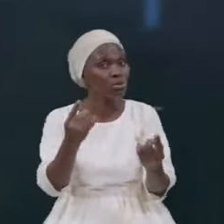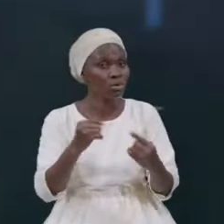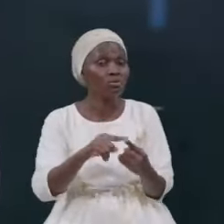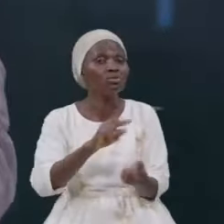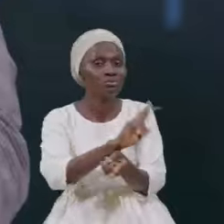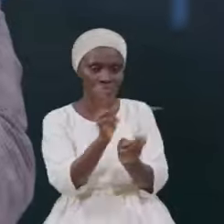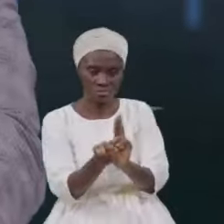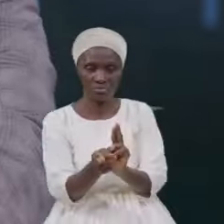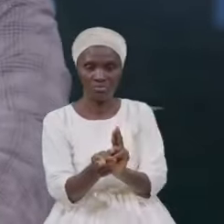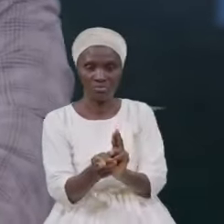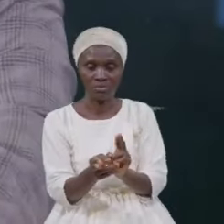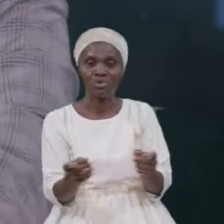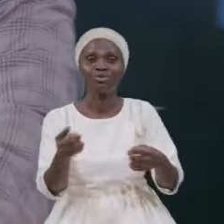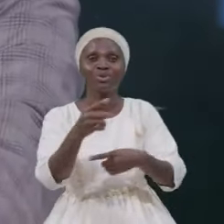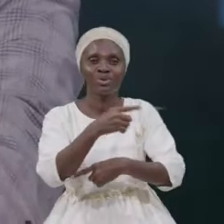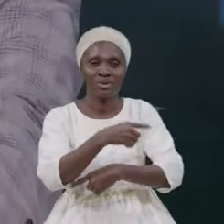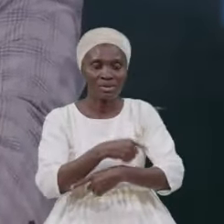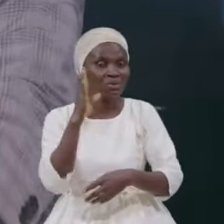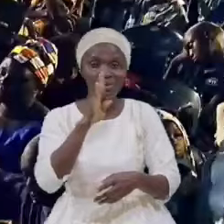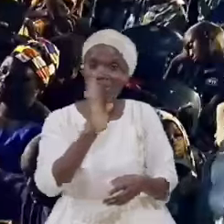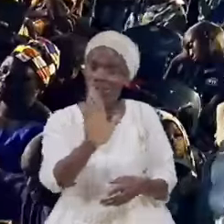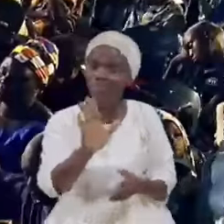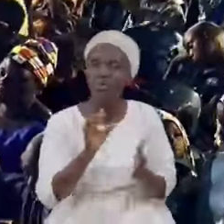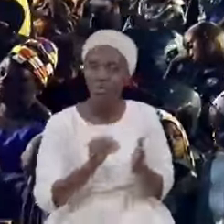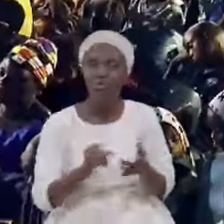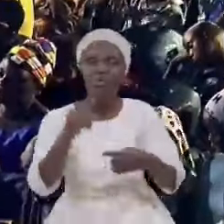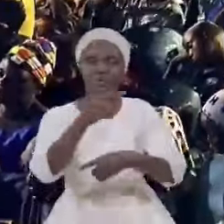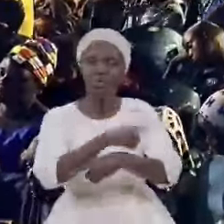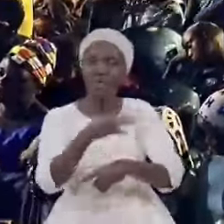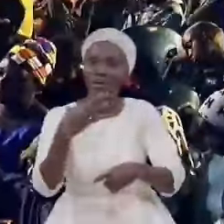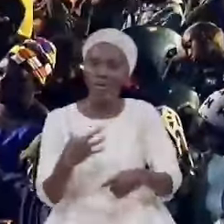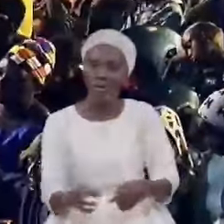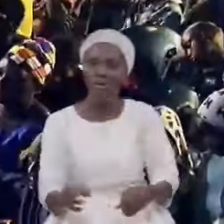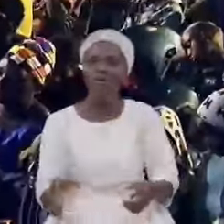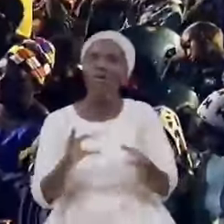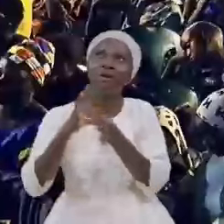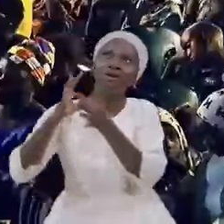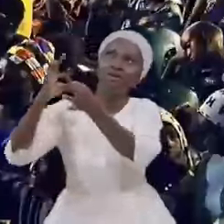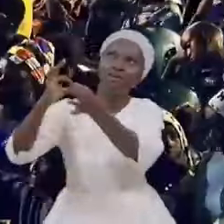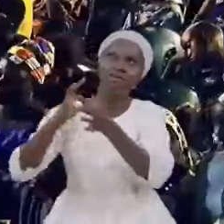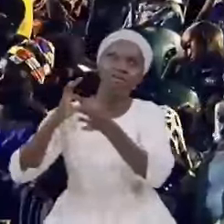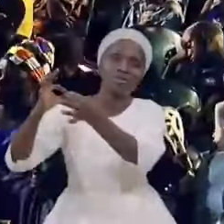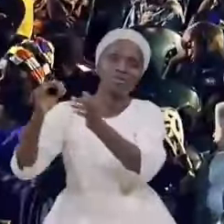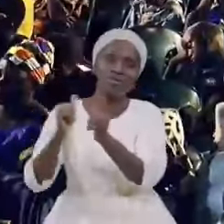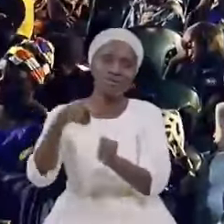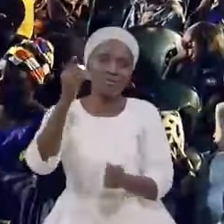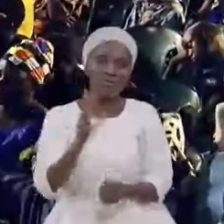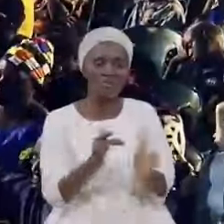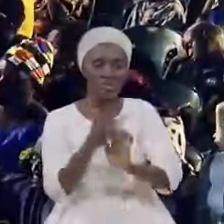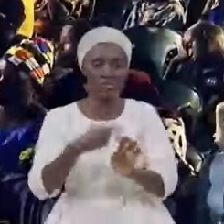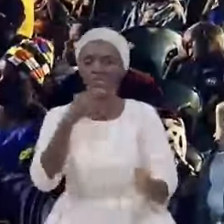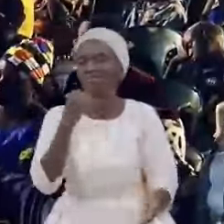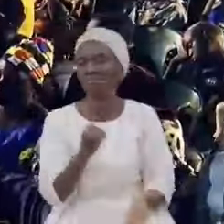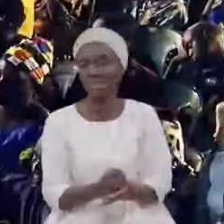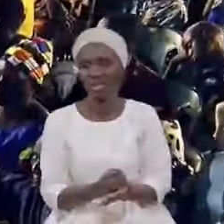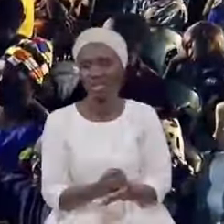of reconciliation with God in Jesus' name. Yeah. It's for the young, it's for the old, it's for the